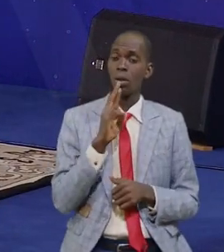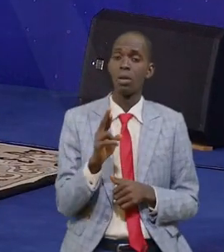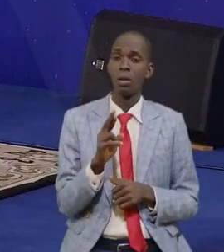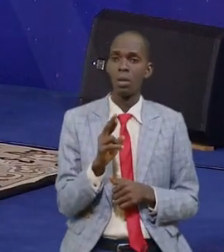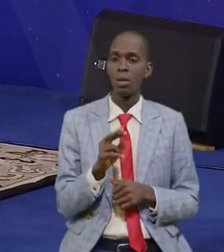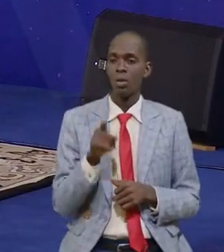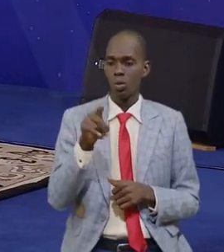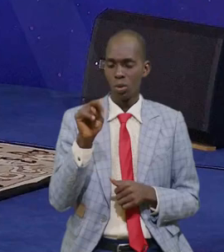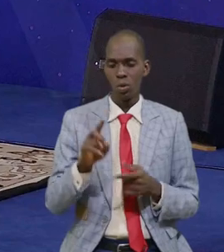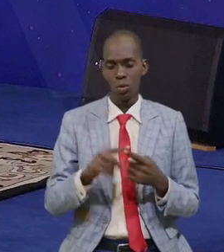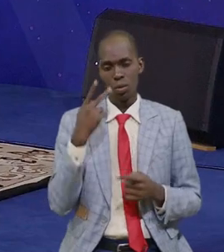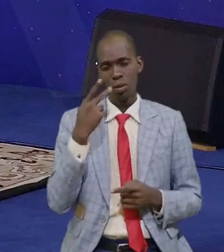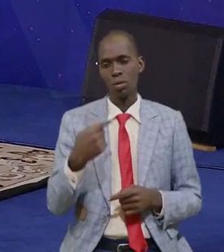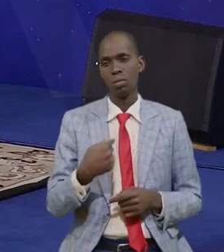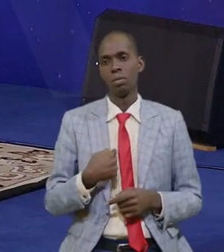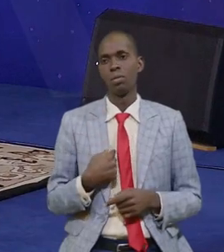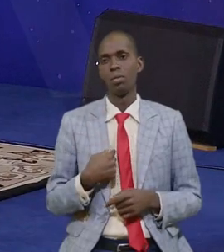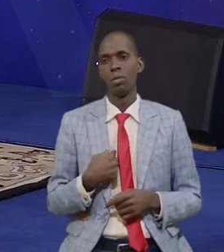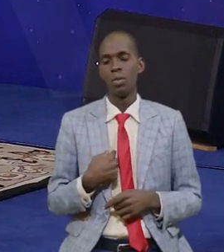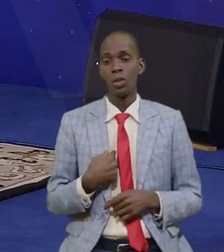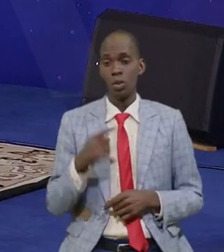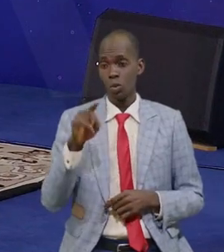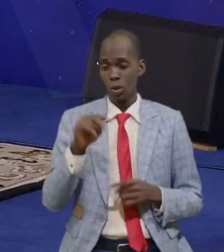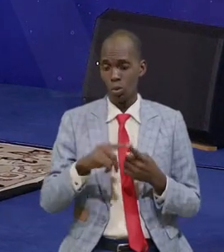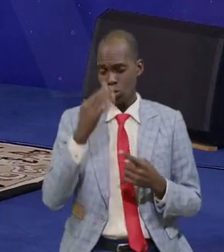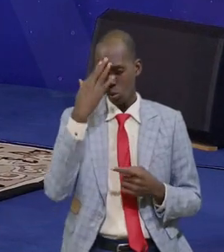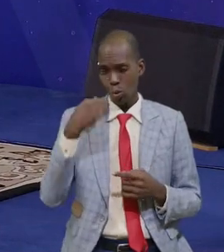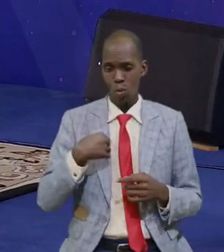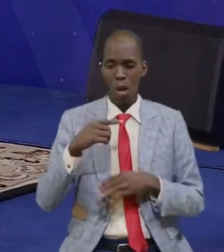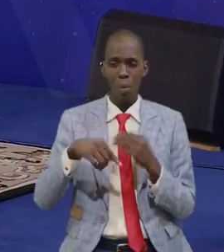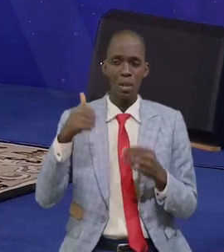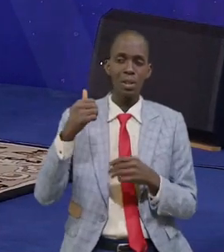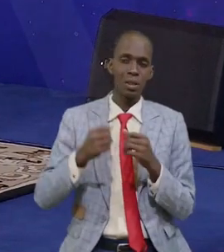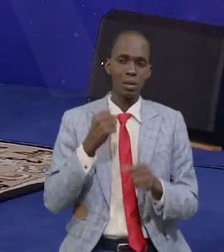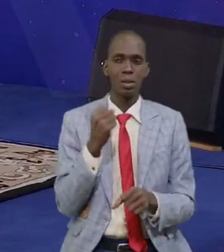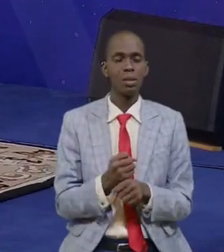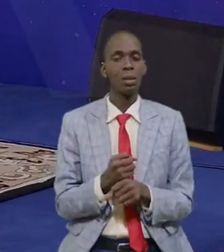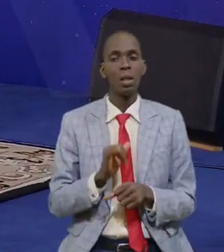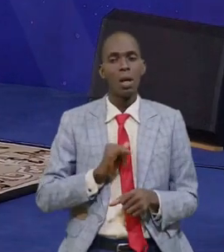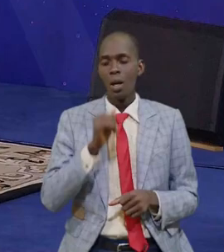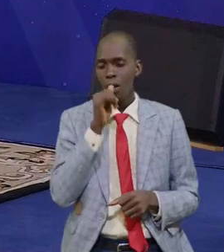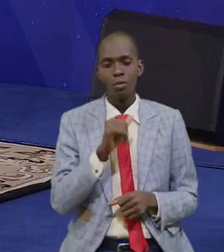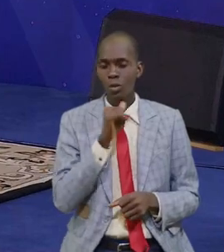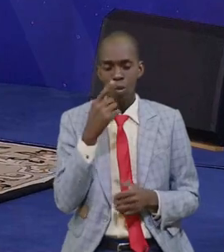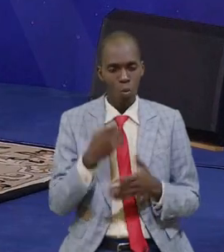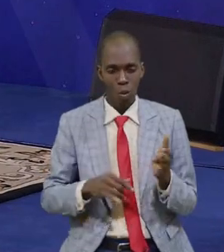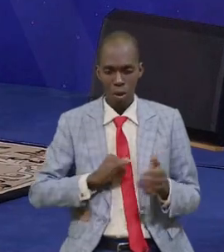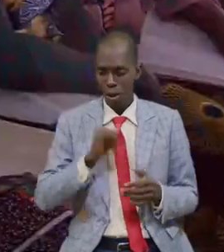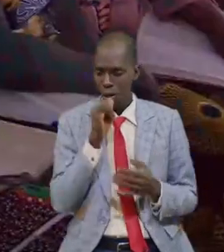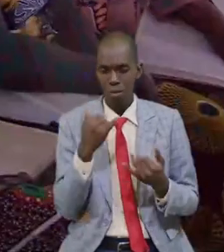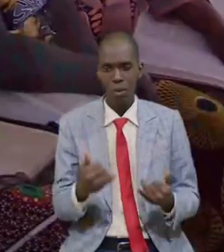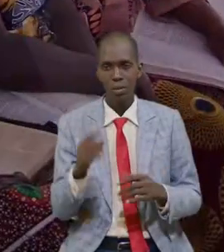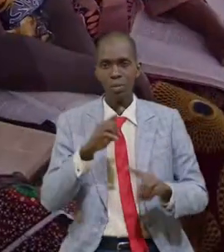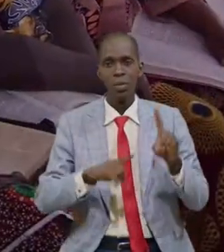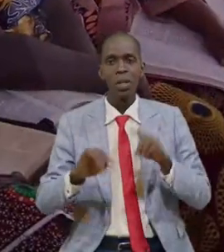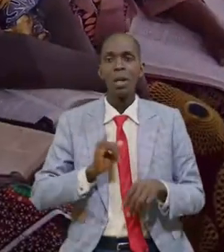me about 10 years ago. I'm not what I used to be. Say that to yourself.